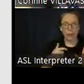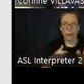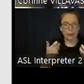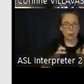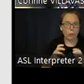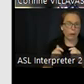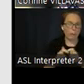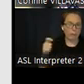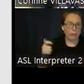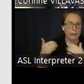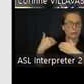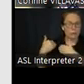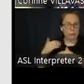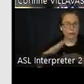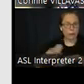mental health by